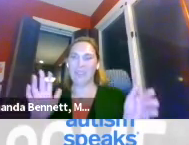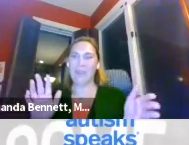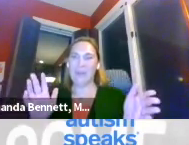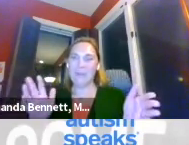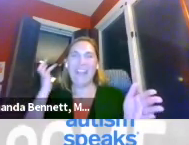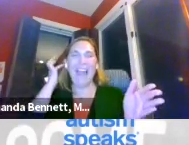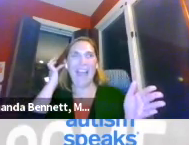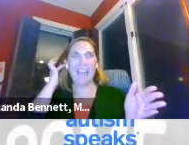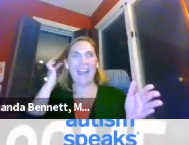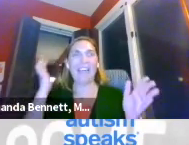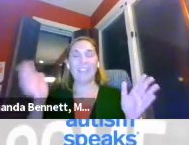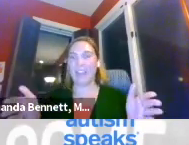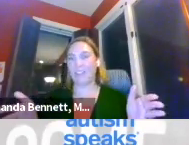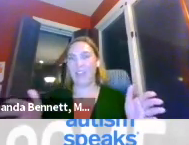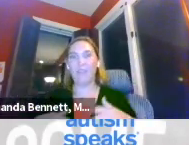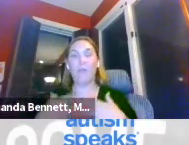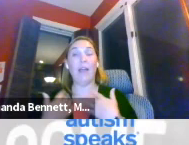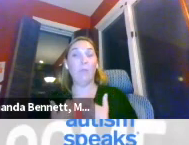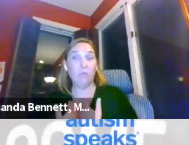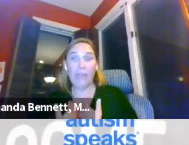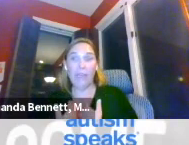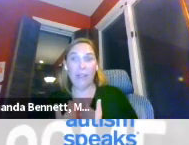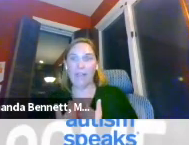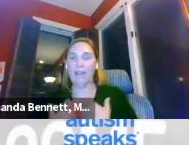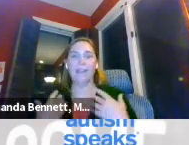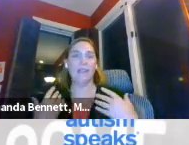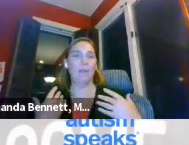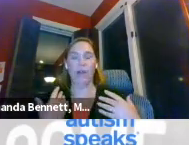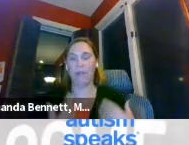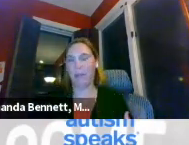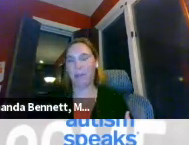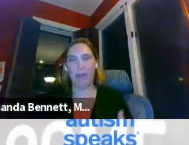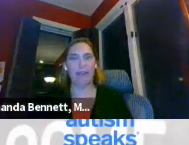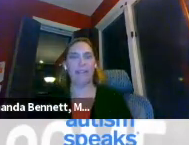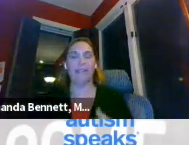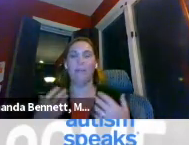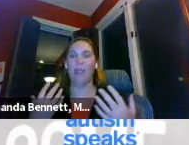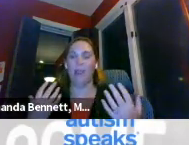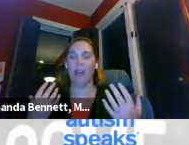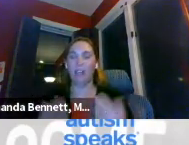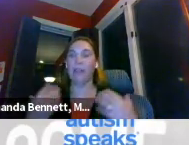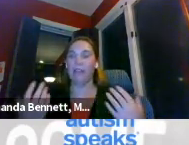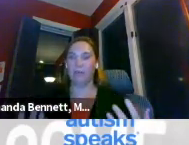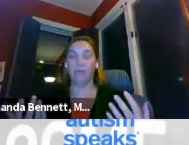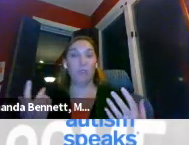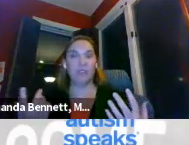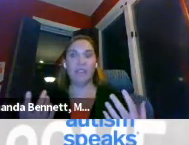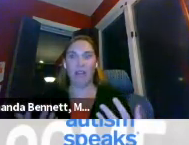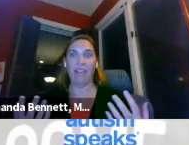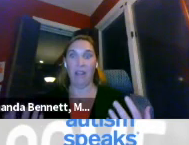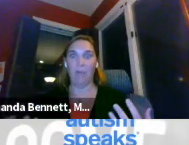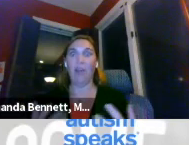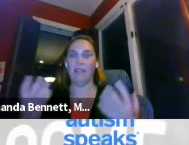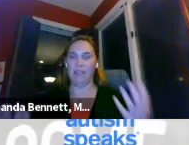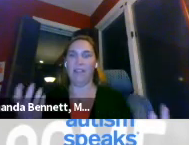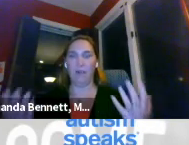these two terms. And I try to do that when I'm writing about autism, when I'm talking about autism. I try to, usually I'll